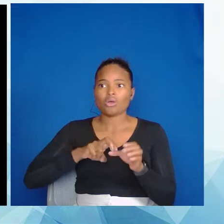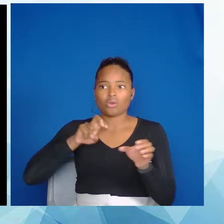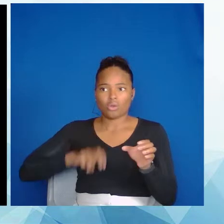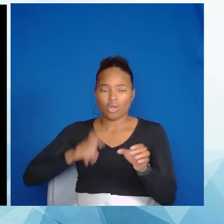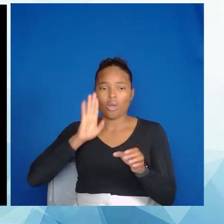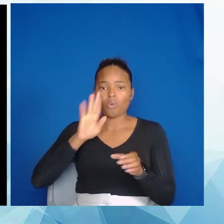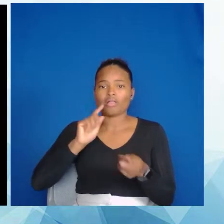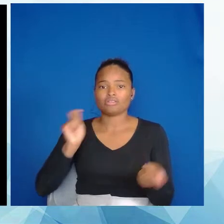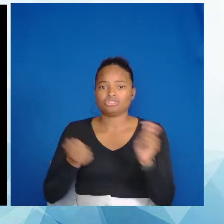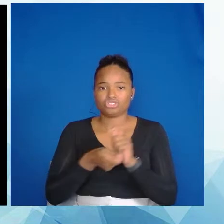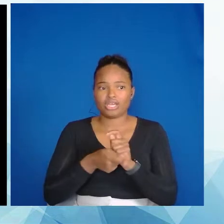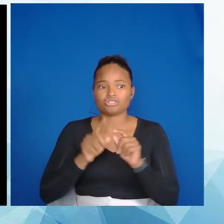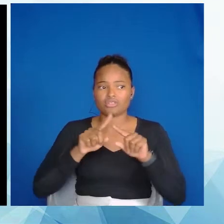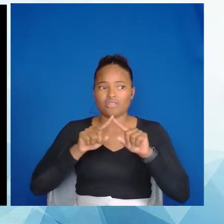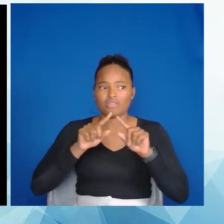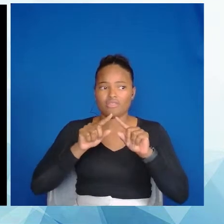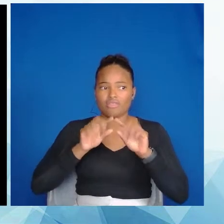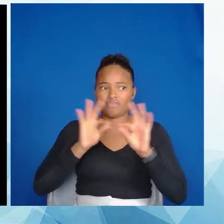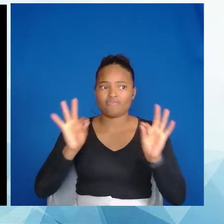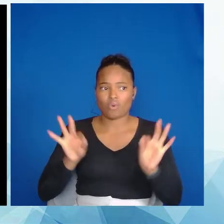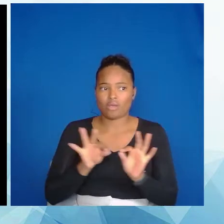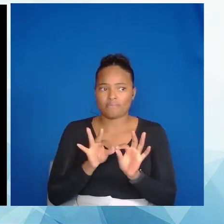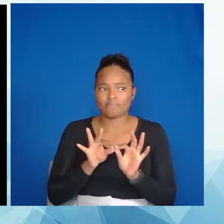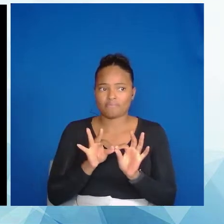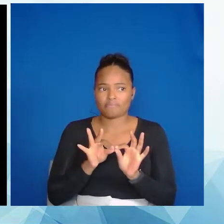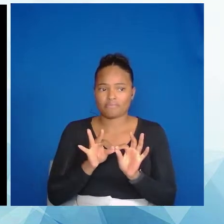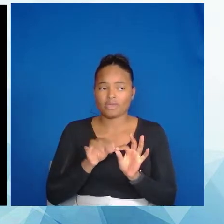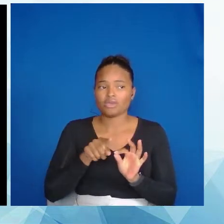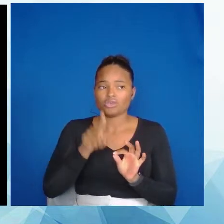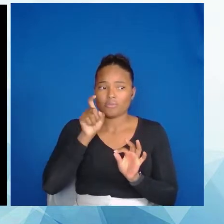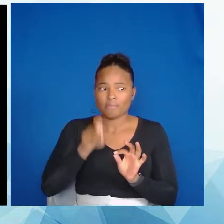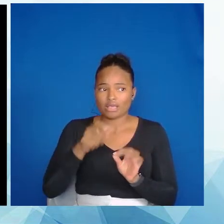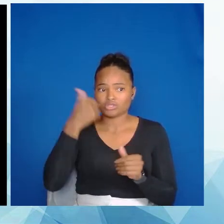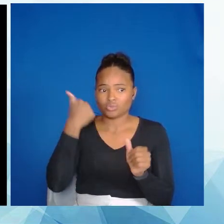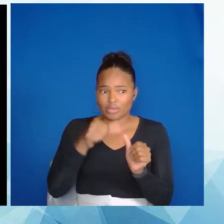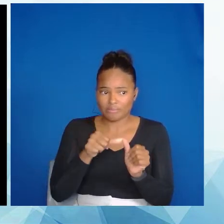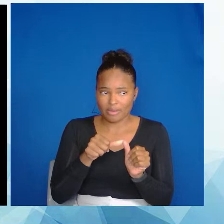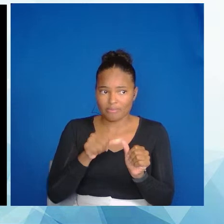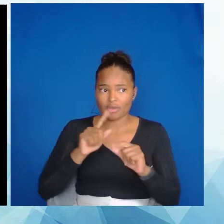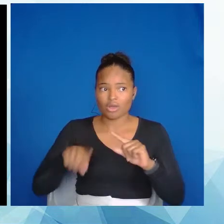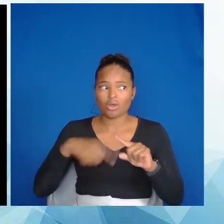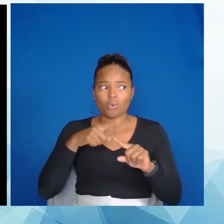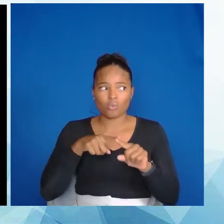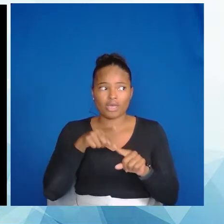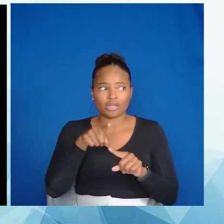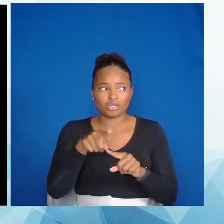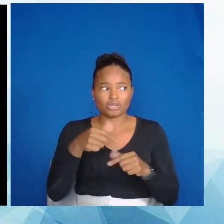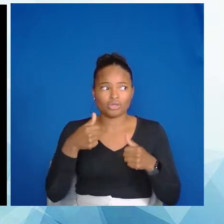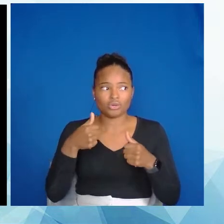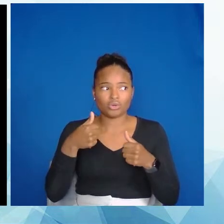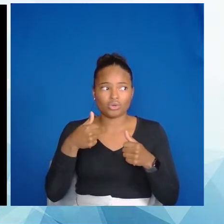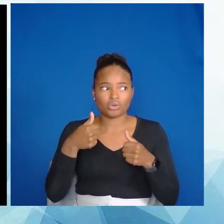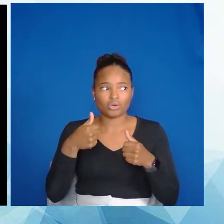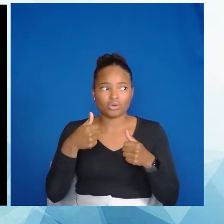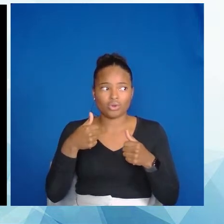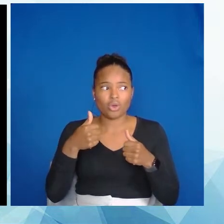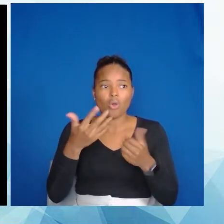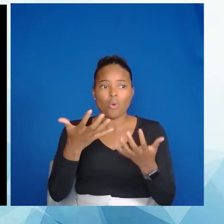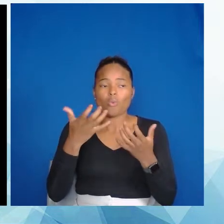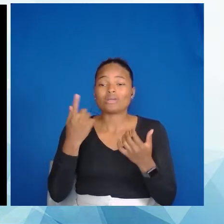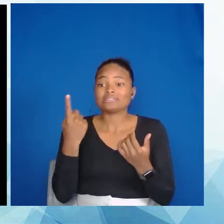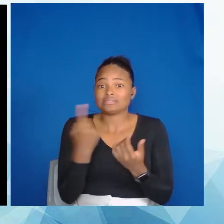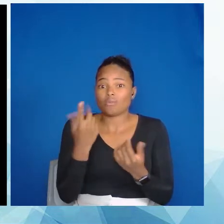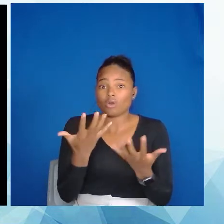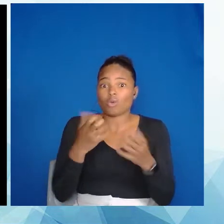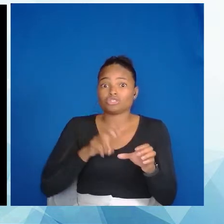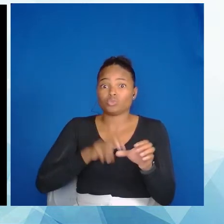people that are present for a quorum. So you have to remember that when you're looking at if someone needs to recuse themselves